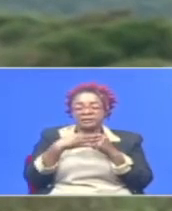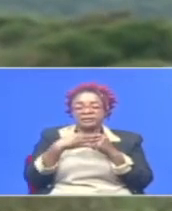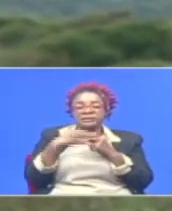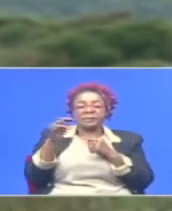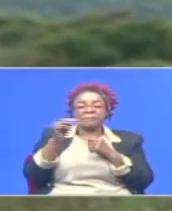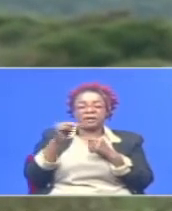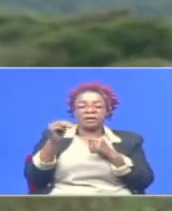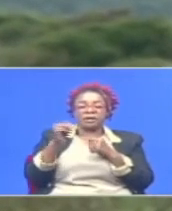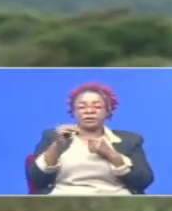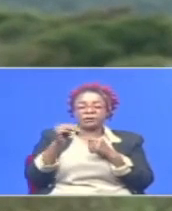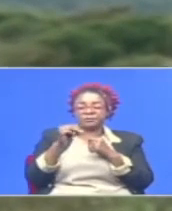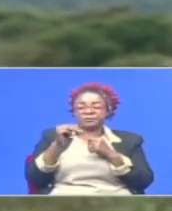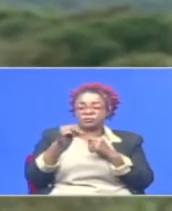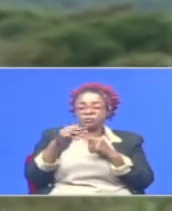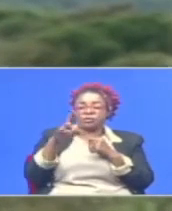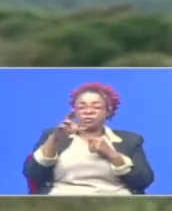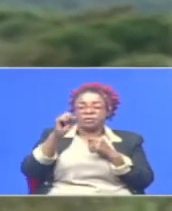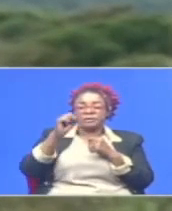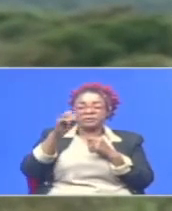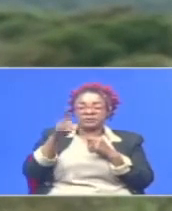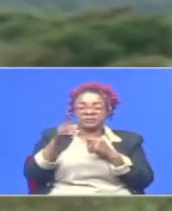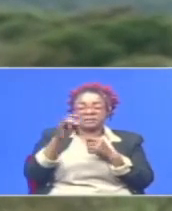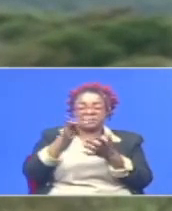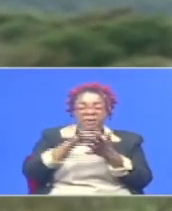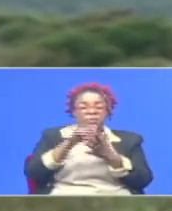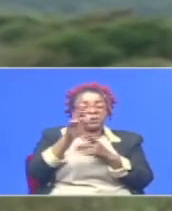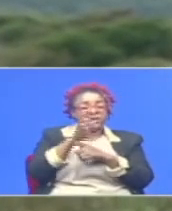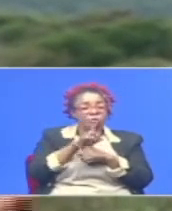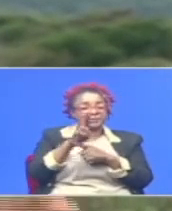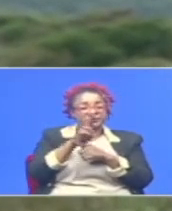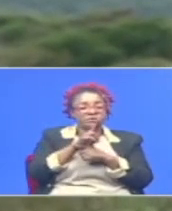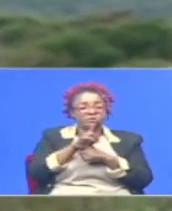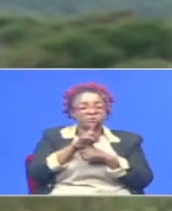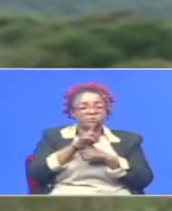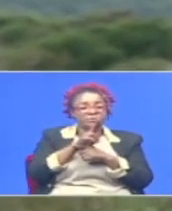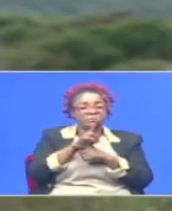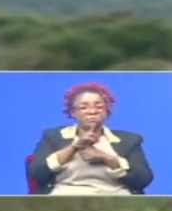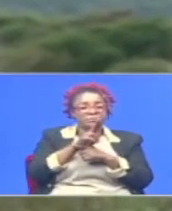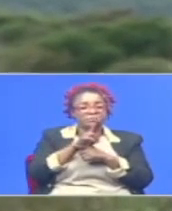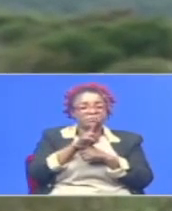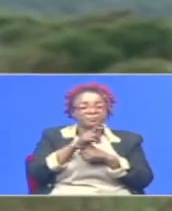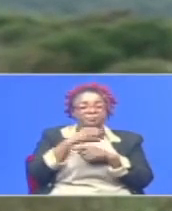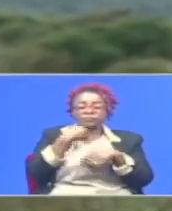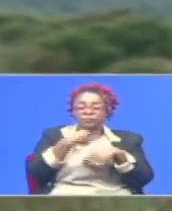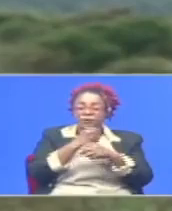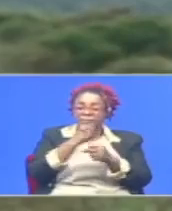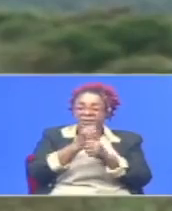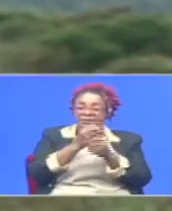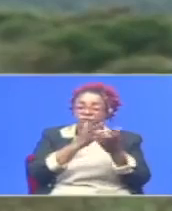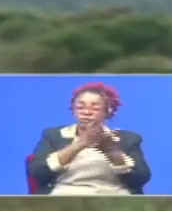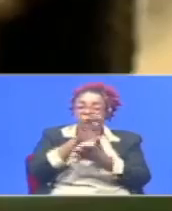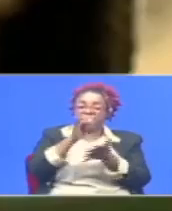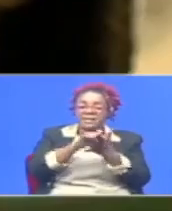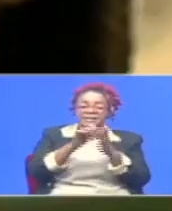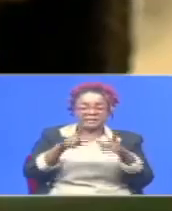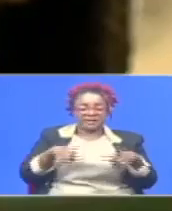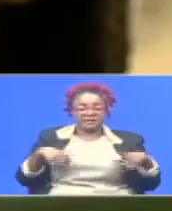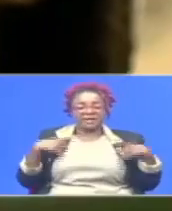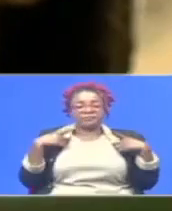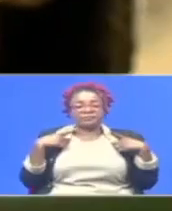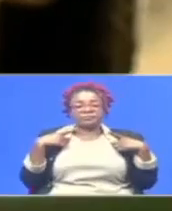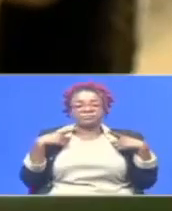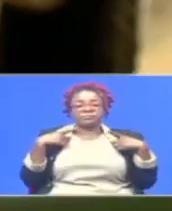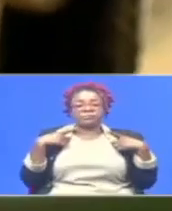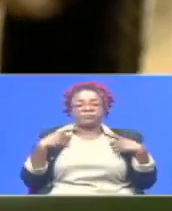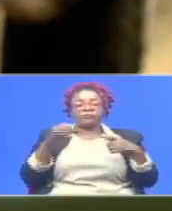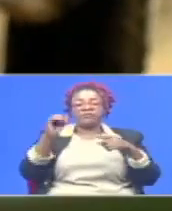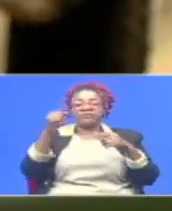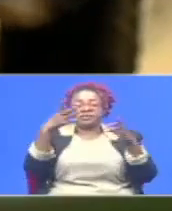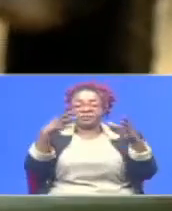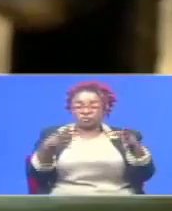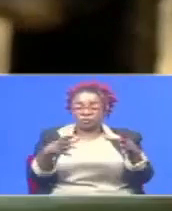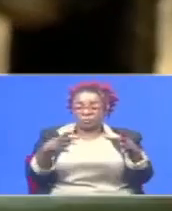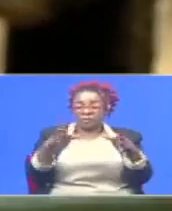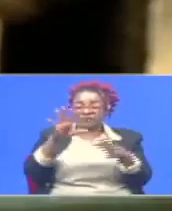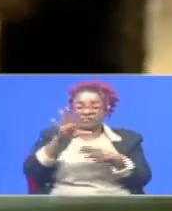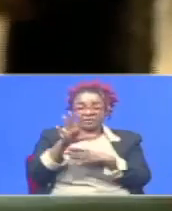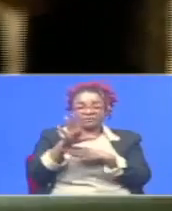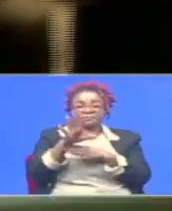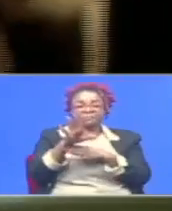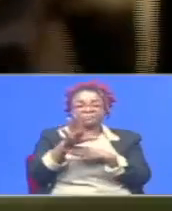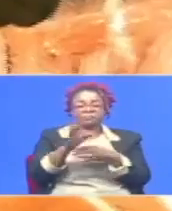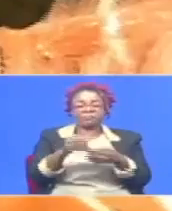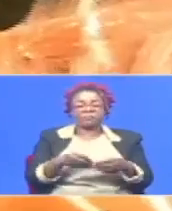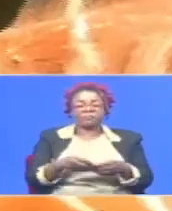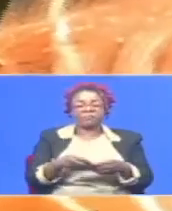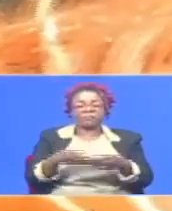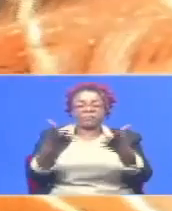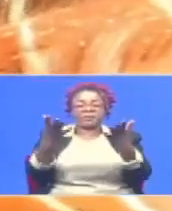$1.8 million that we are spending on making sure that the bongo survives. The first batch of five bongos will be released